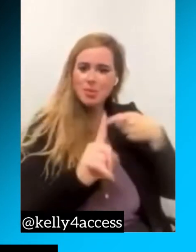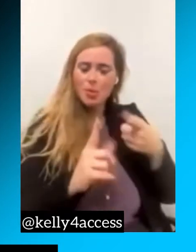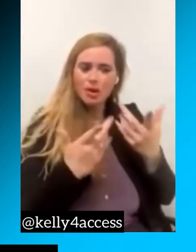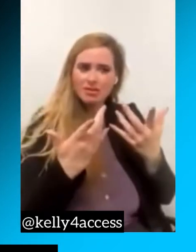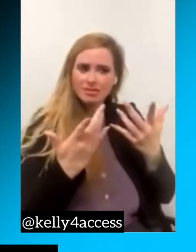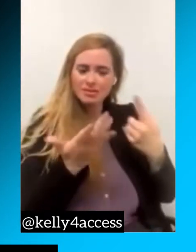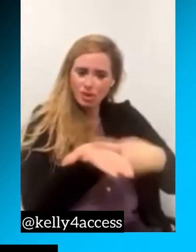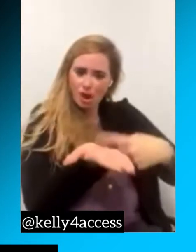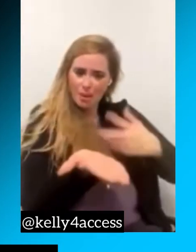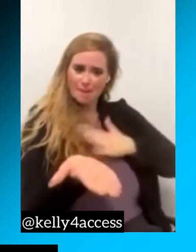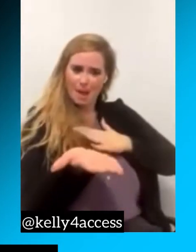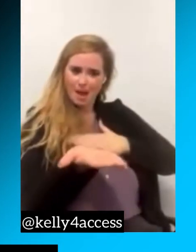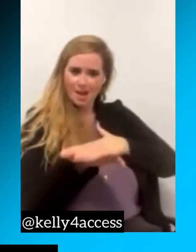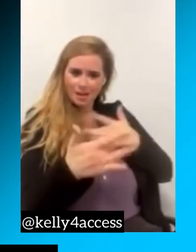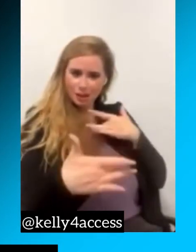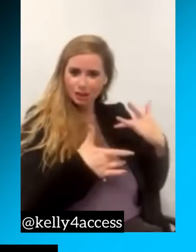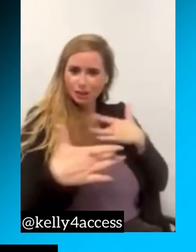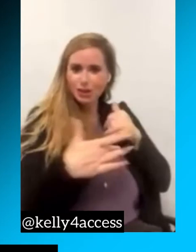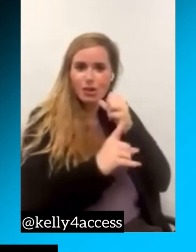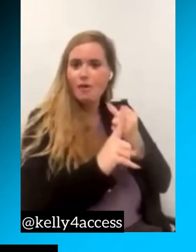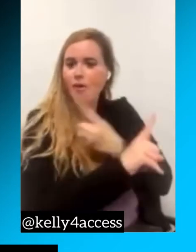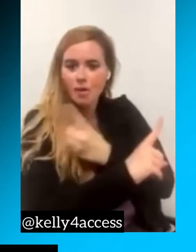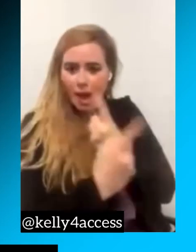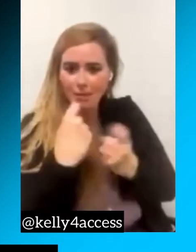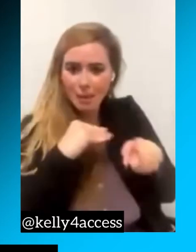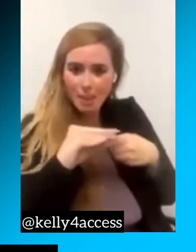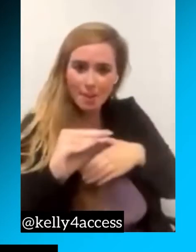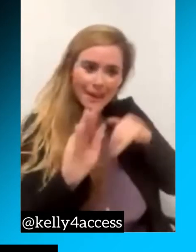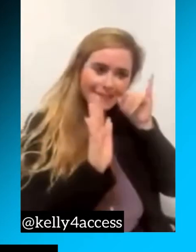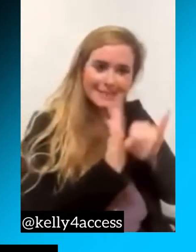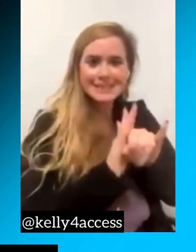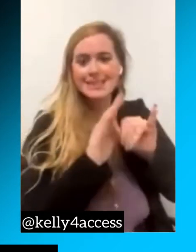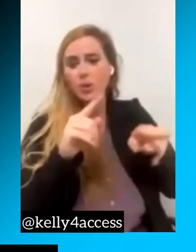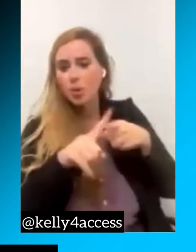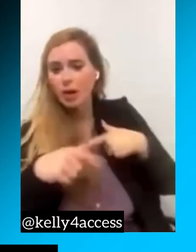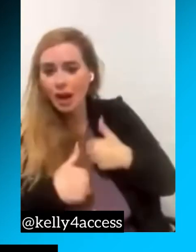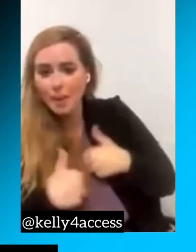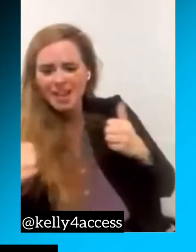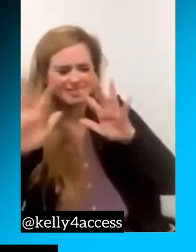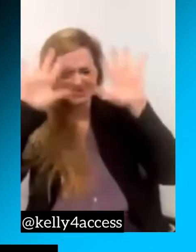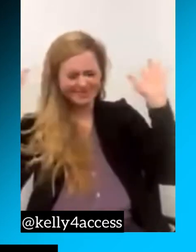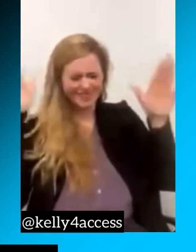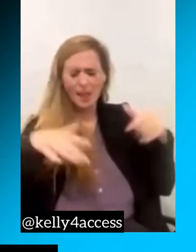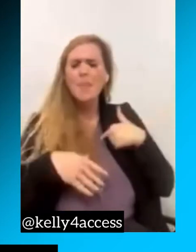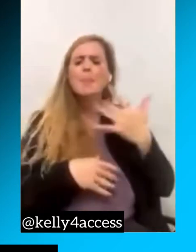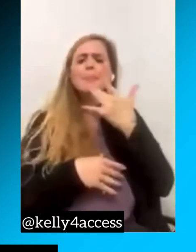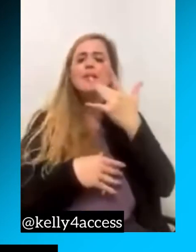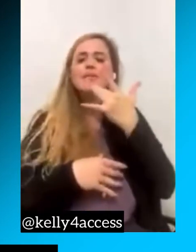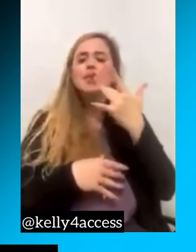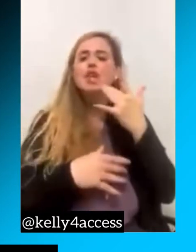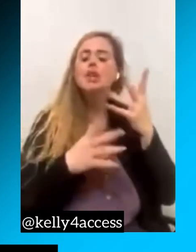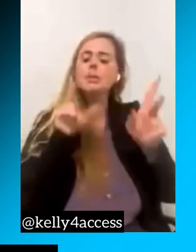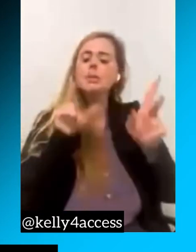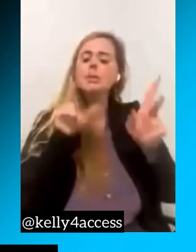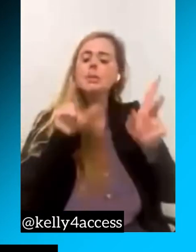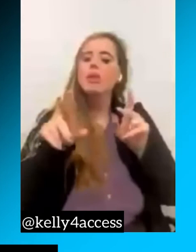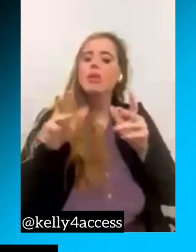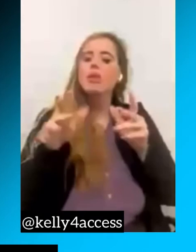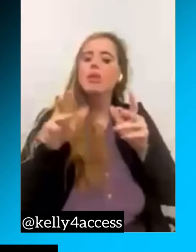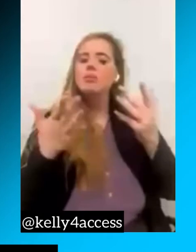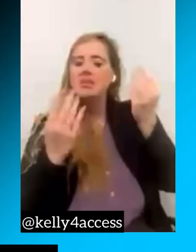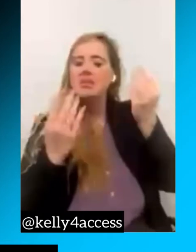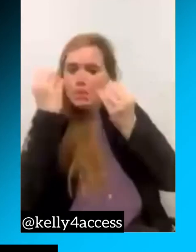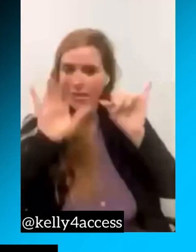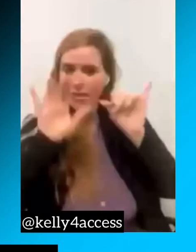So I think that that's something that I really want to encourage people to just be aware of whenever they seek out a therapist. Are they paying attention to like what you need from